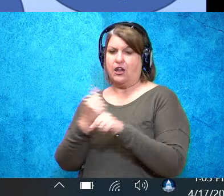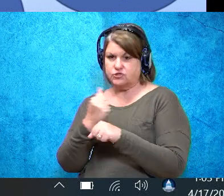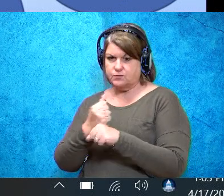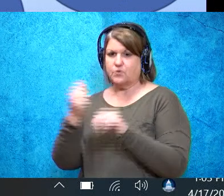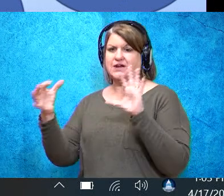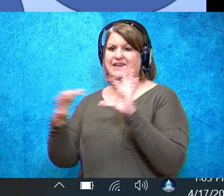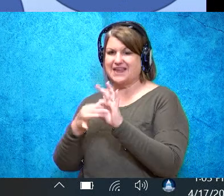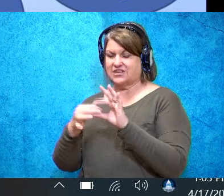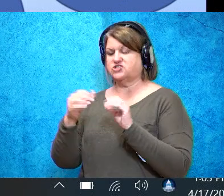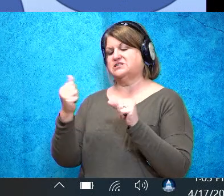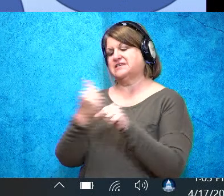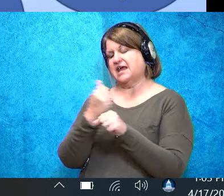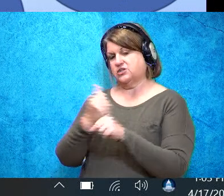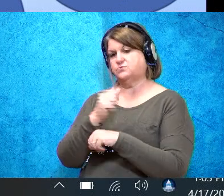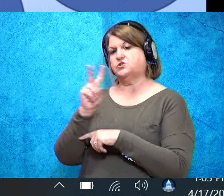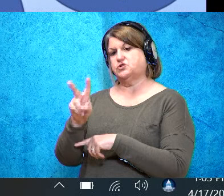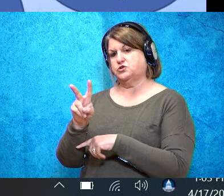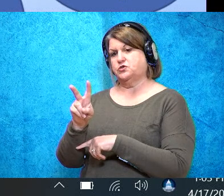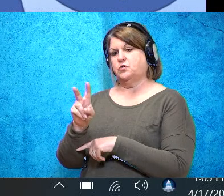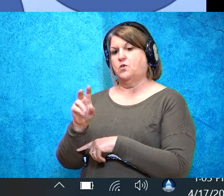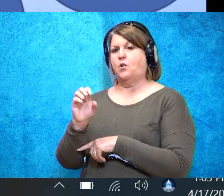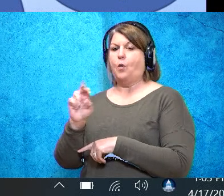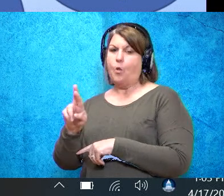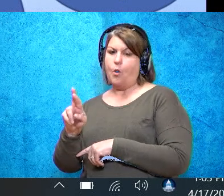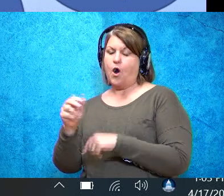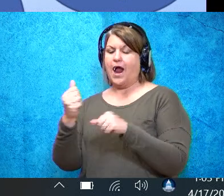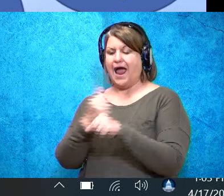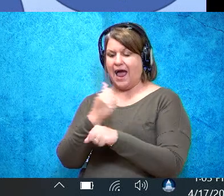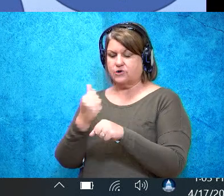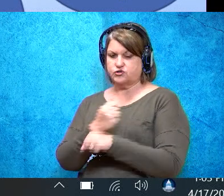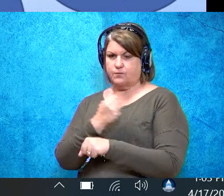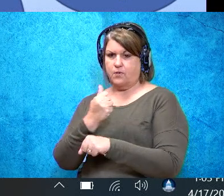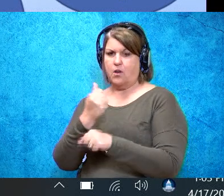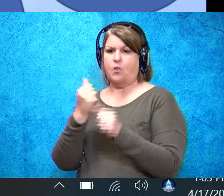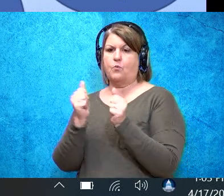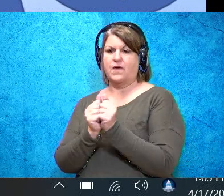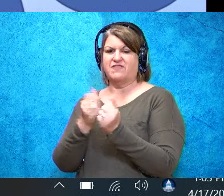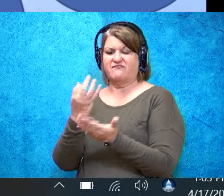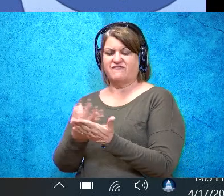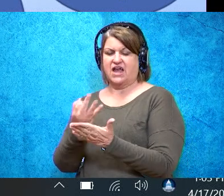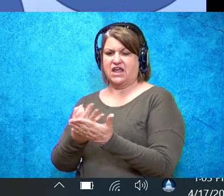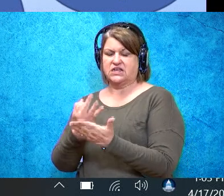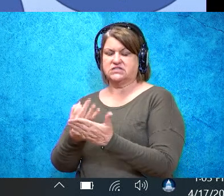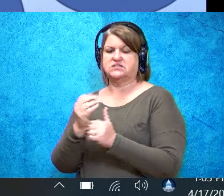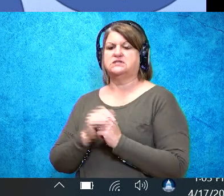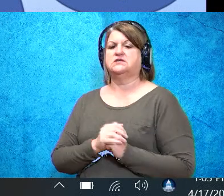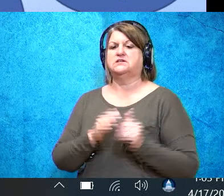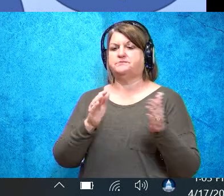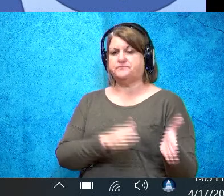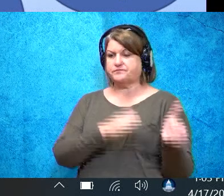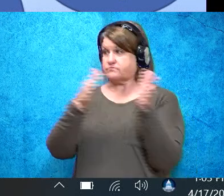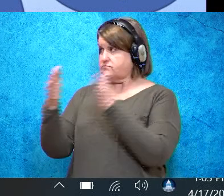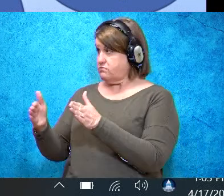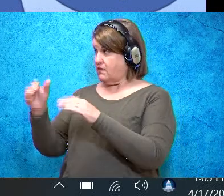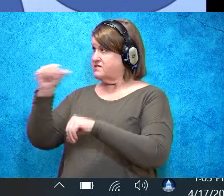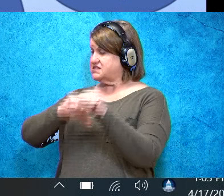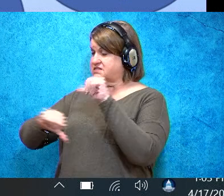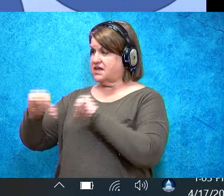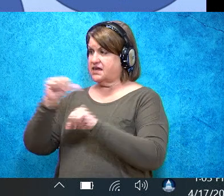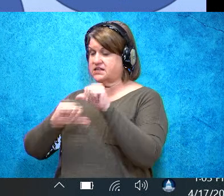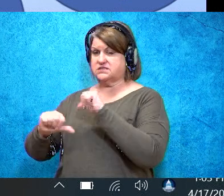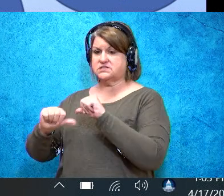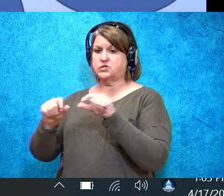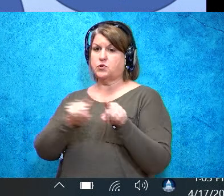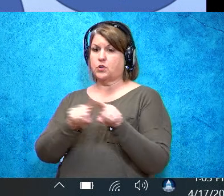or algebra 2 with finance. Algebra with finance. Moving on to science, you will also